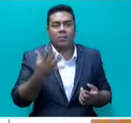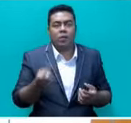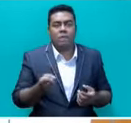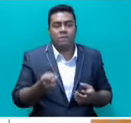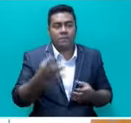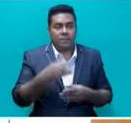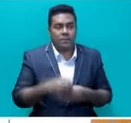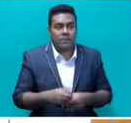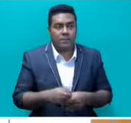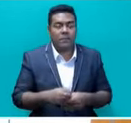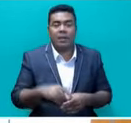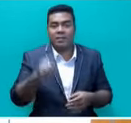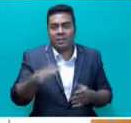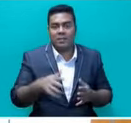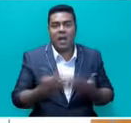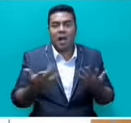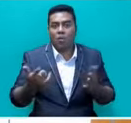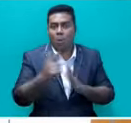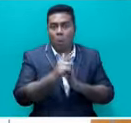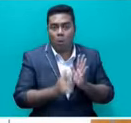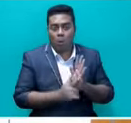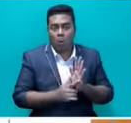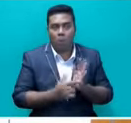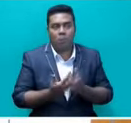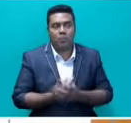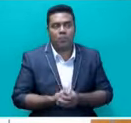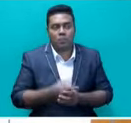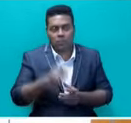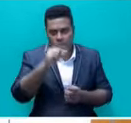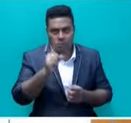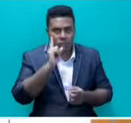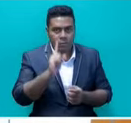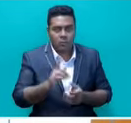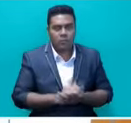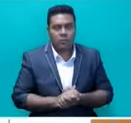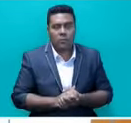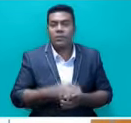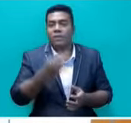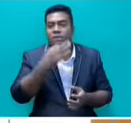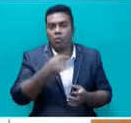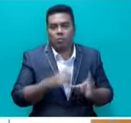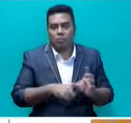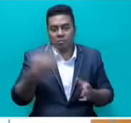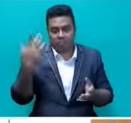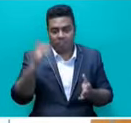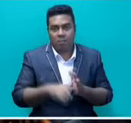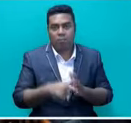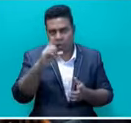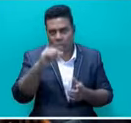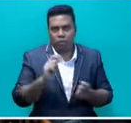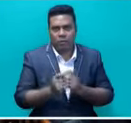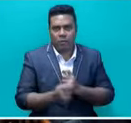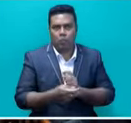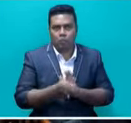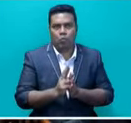point in time, this is how the law stands, and obviously we can always come back and look at it in a few years' time. Thank you, sir. Thank you.